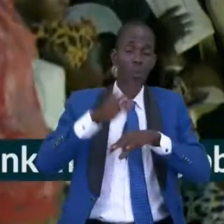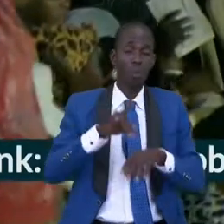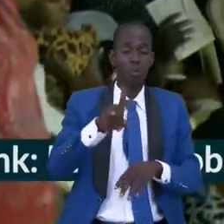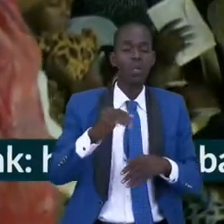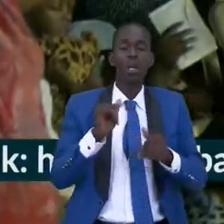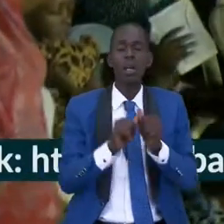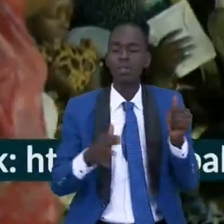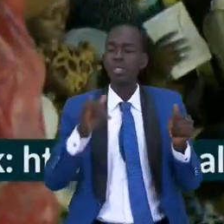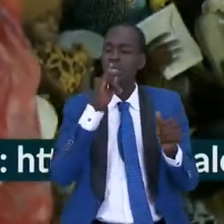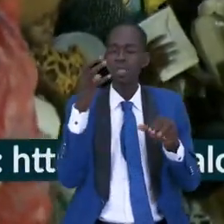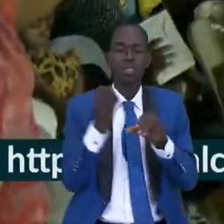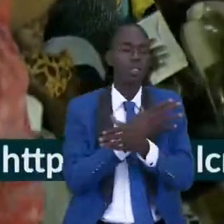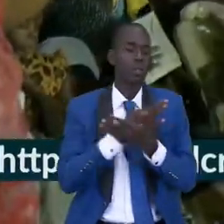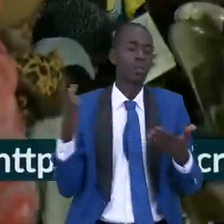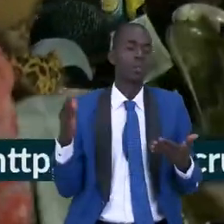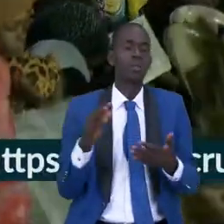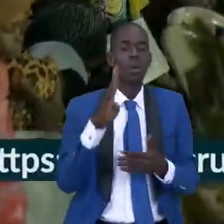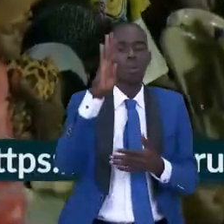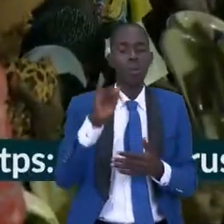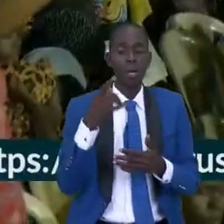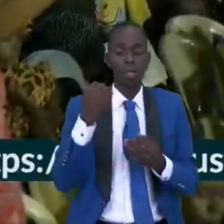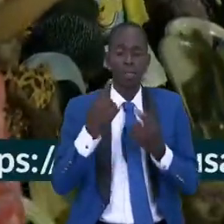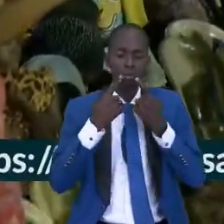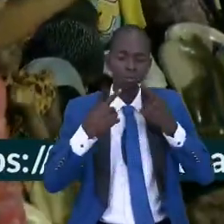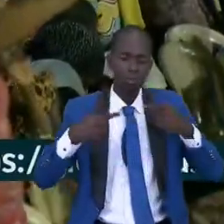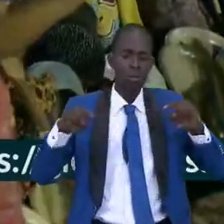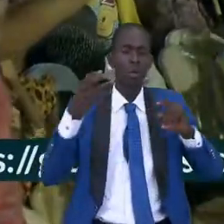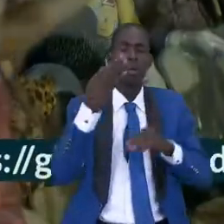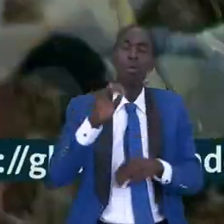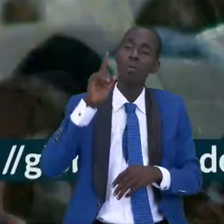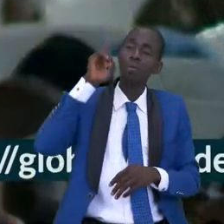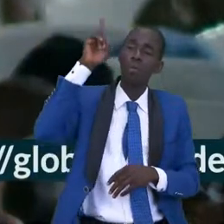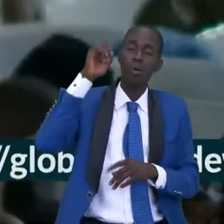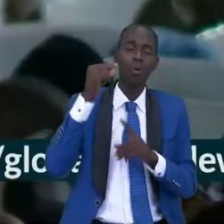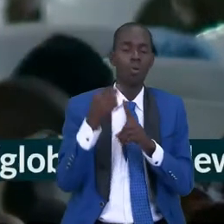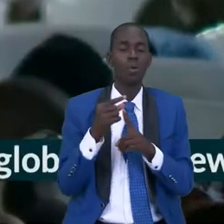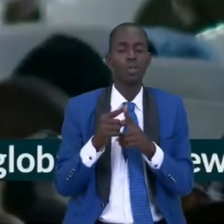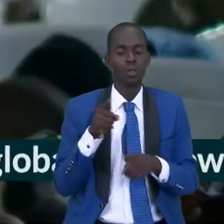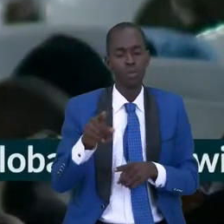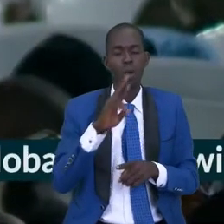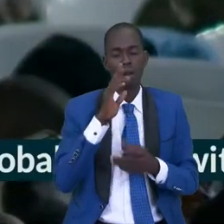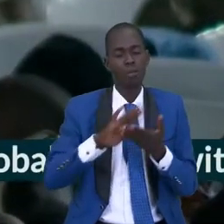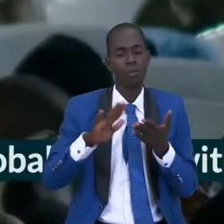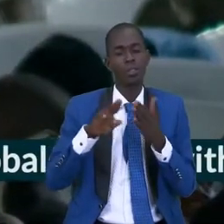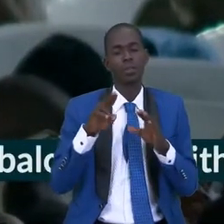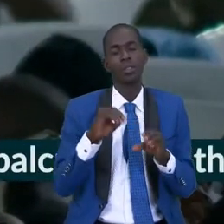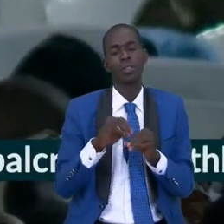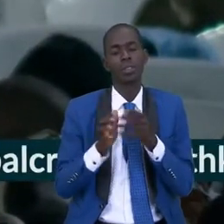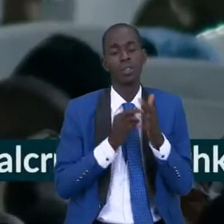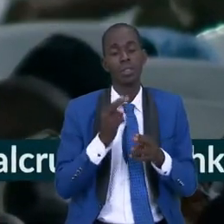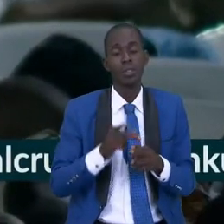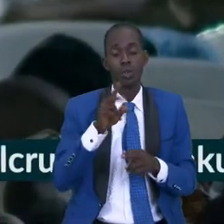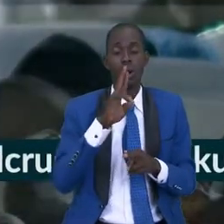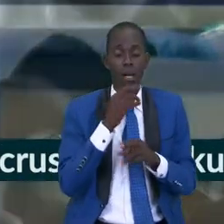away. By the declaration of his word, you are forgiven. You are